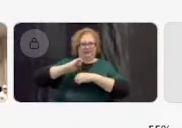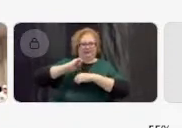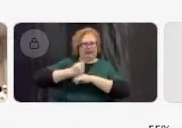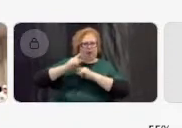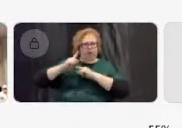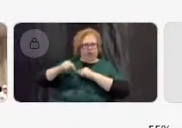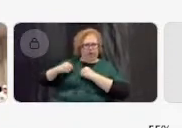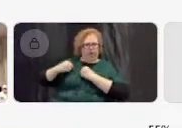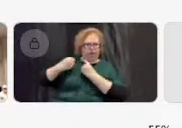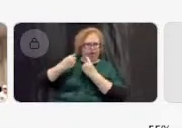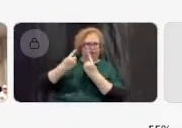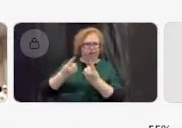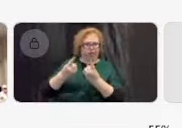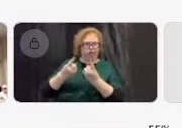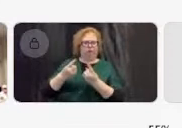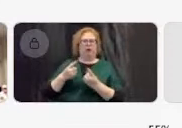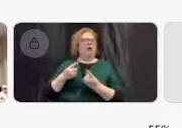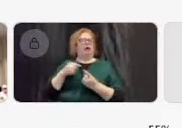of the neighborhood.